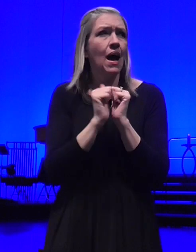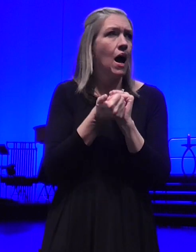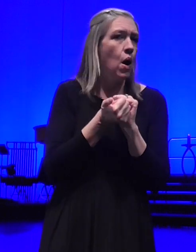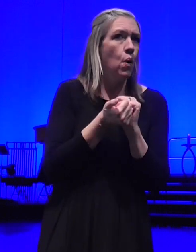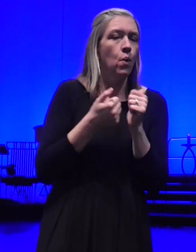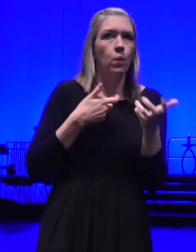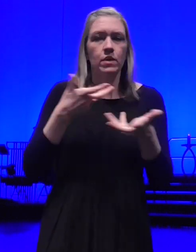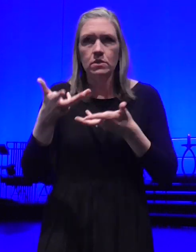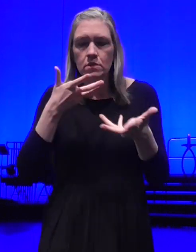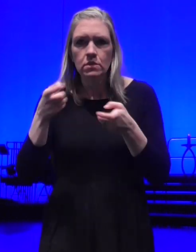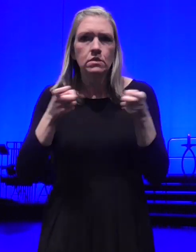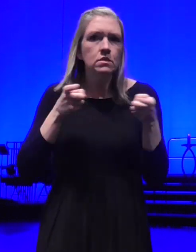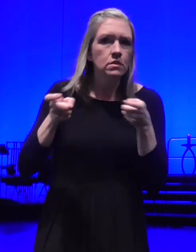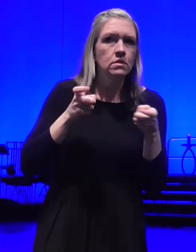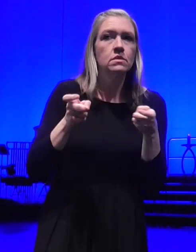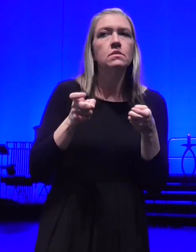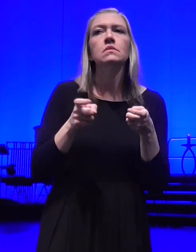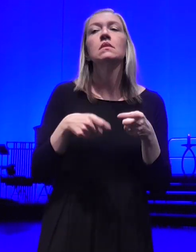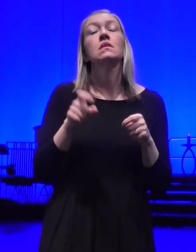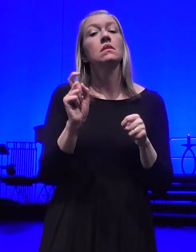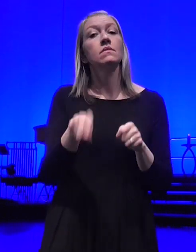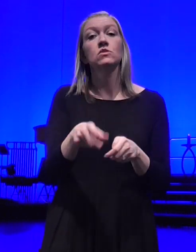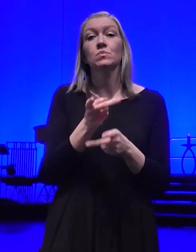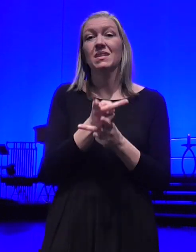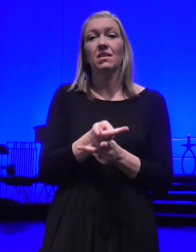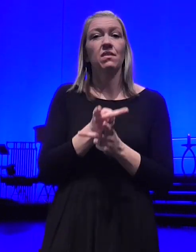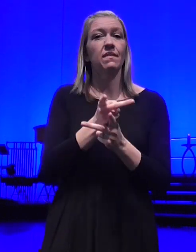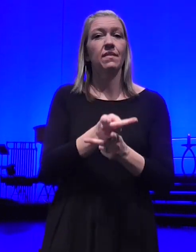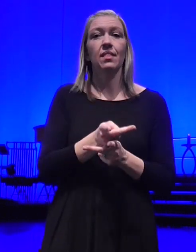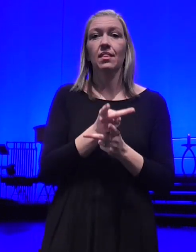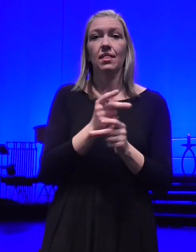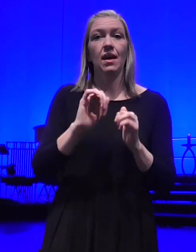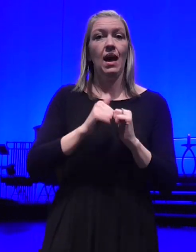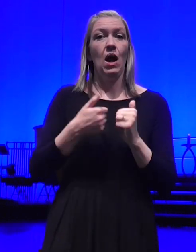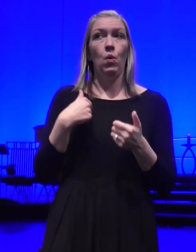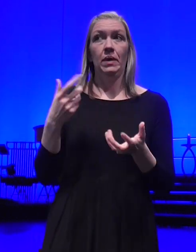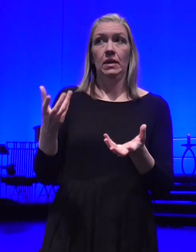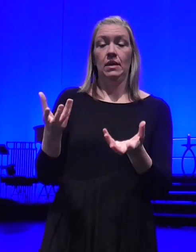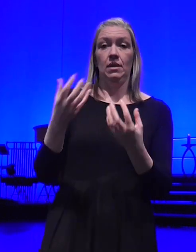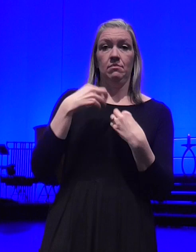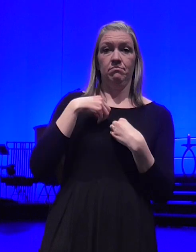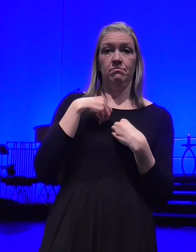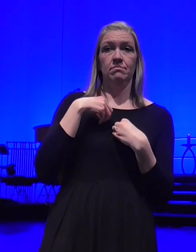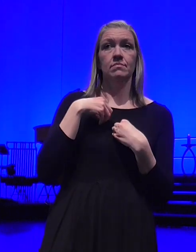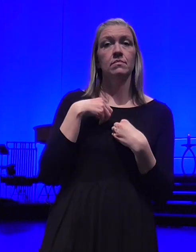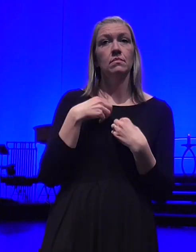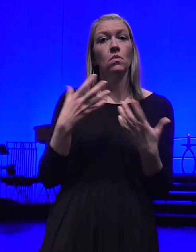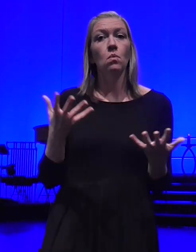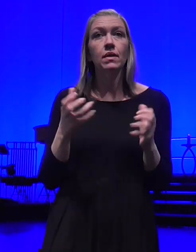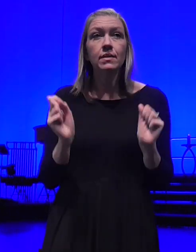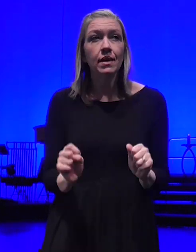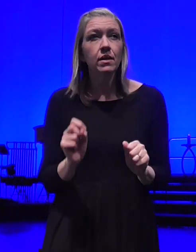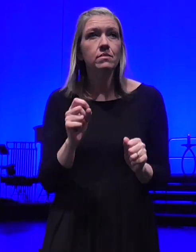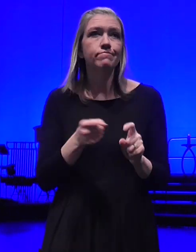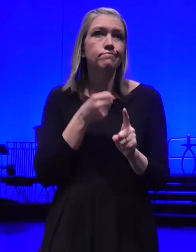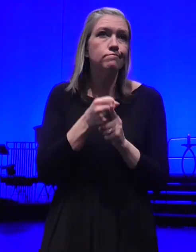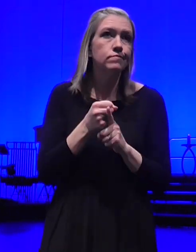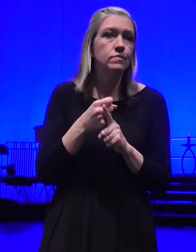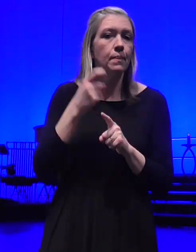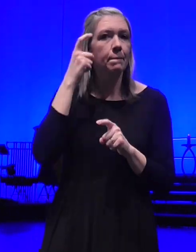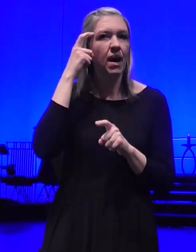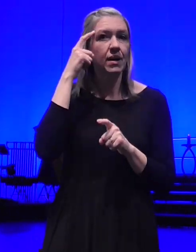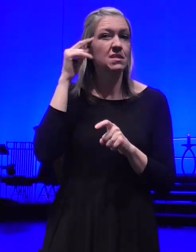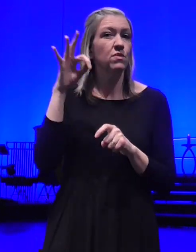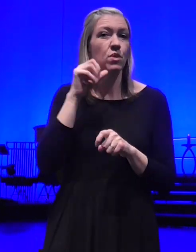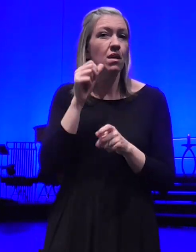take it in? We have to be very careful how we take it in because of what it can do to our mind if we're not